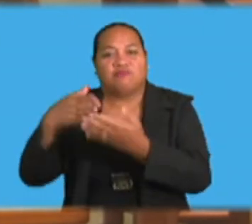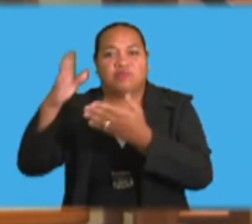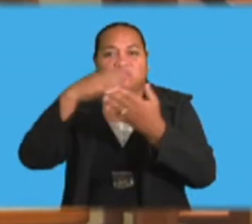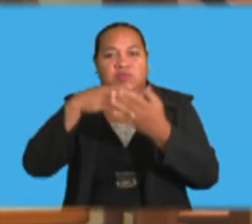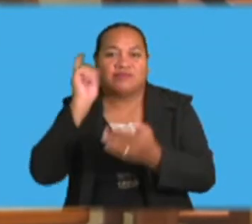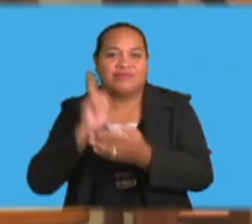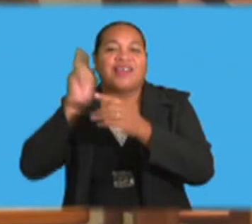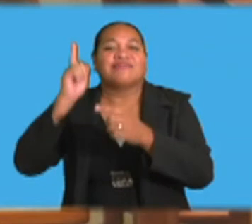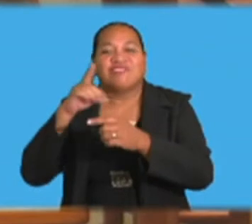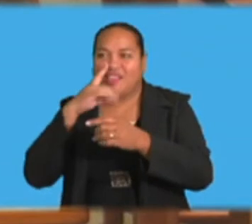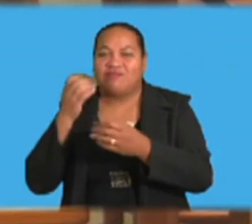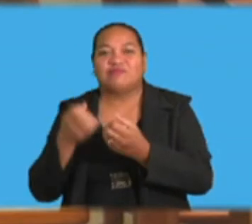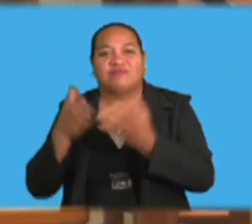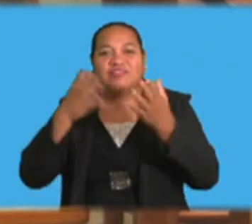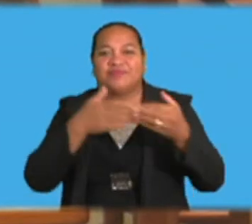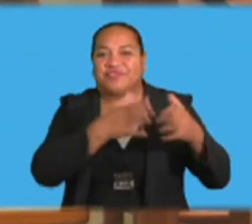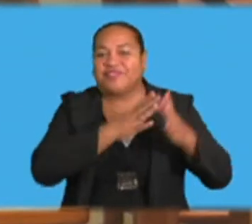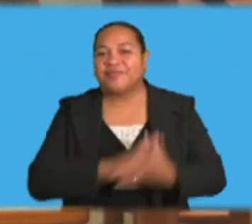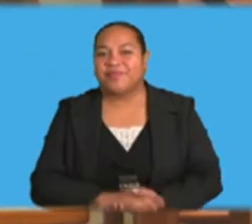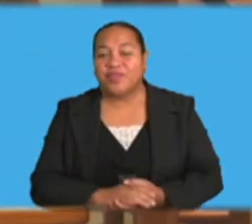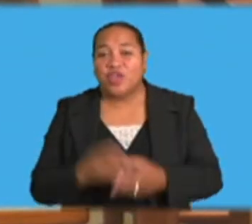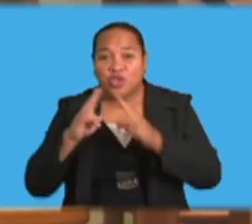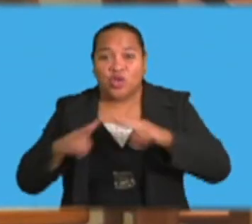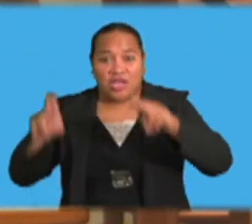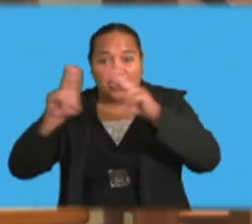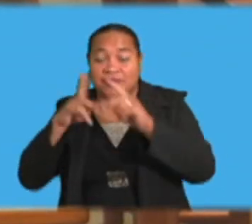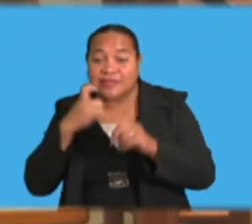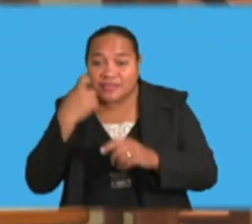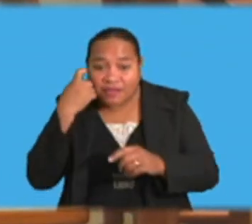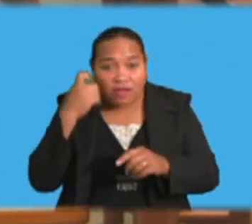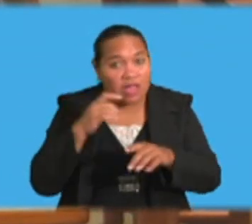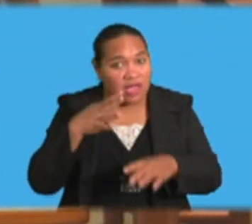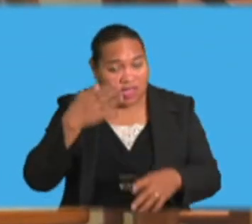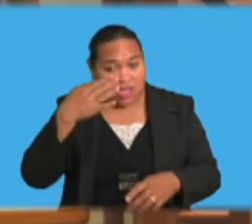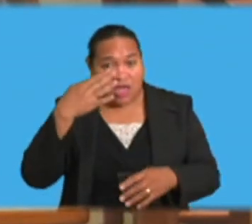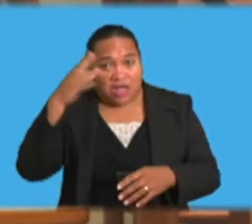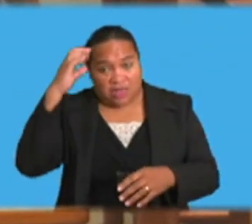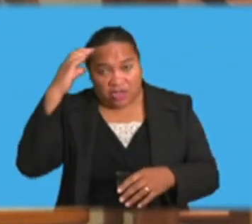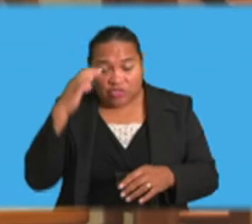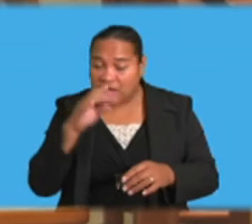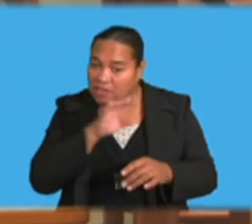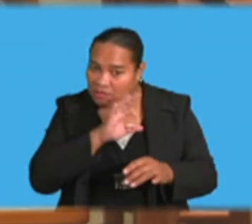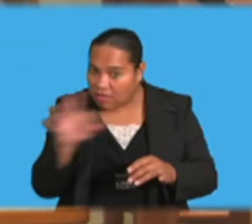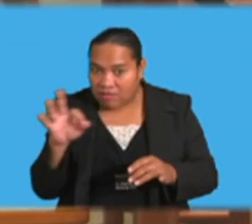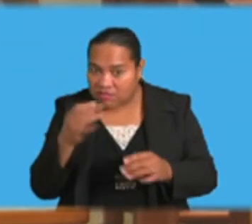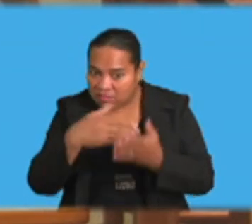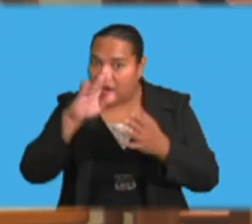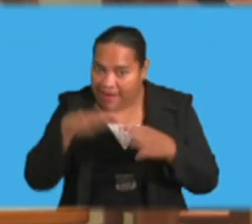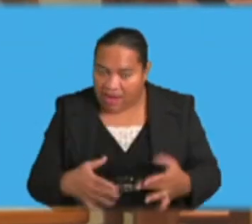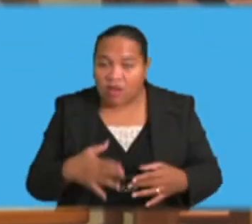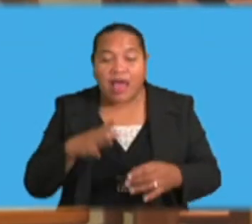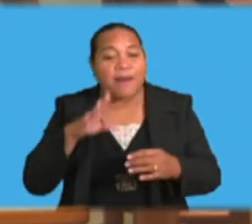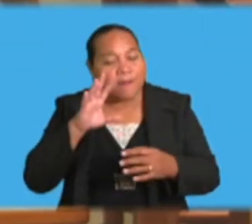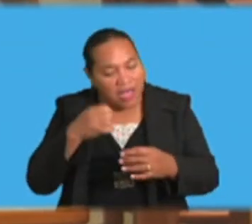immediately effective. The United Nations has cautioned that a state should not ratify the covenants until its domestic laws and